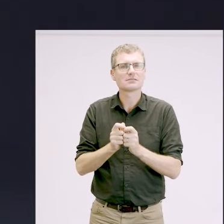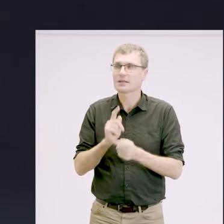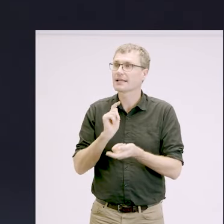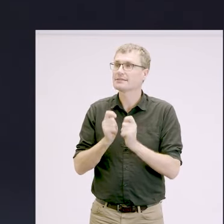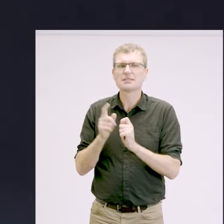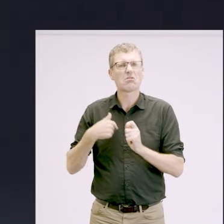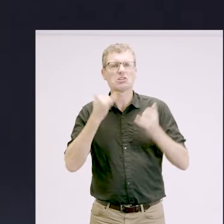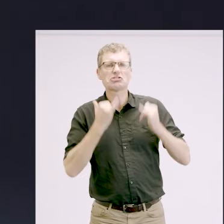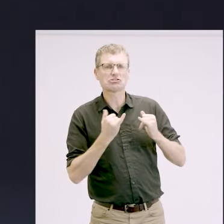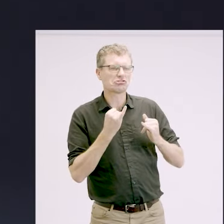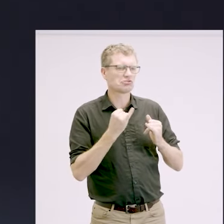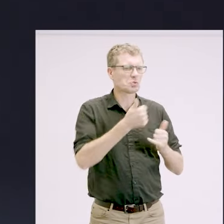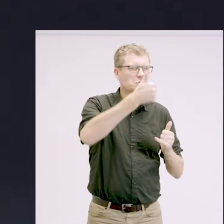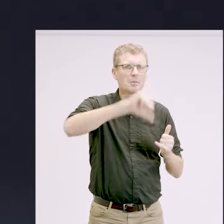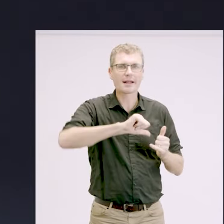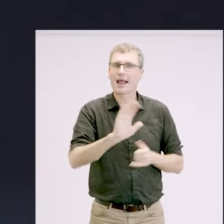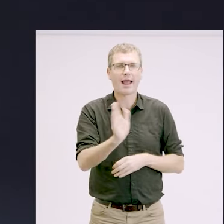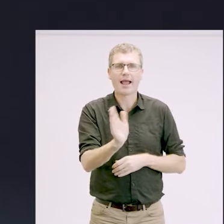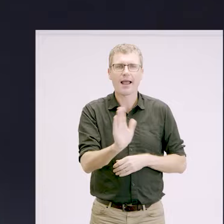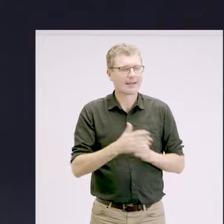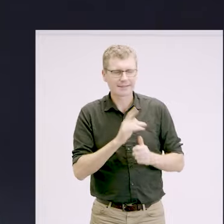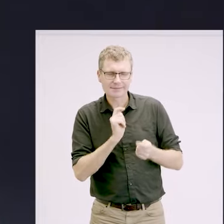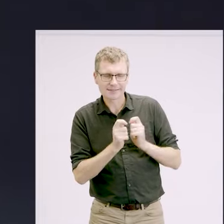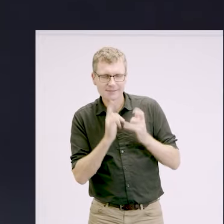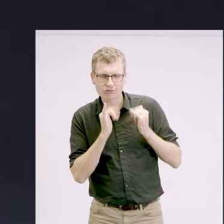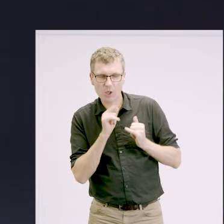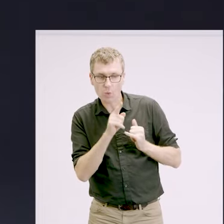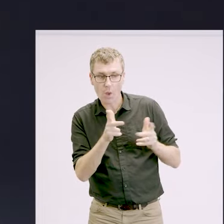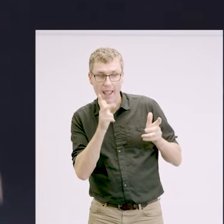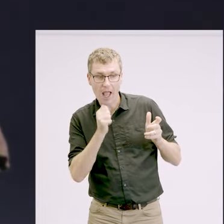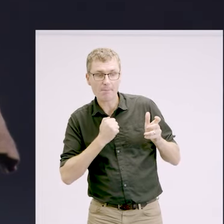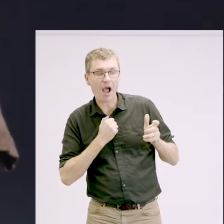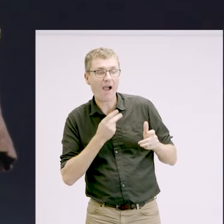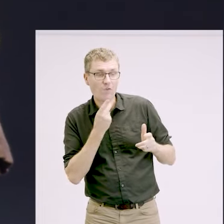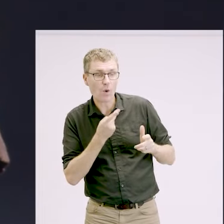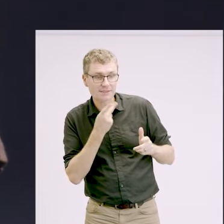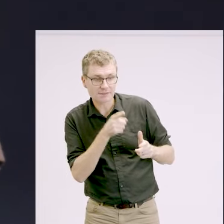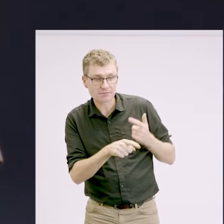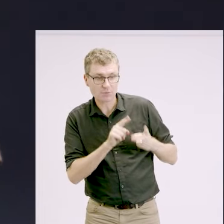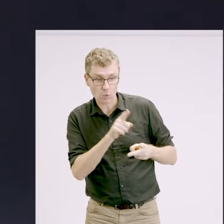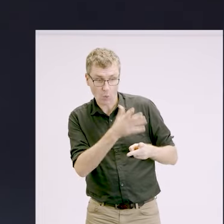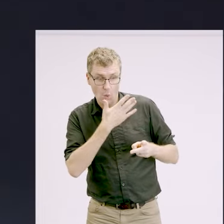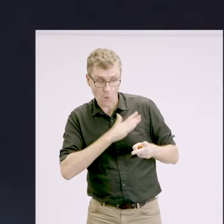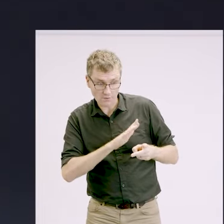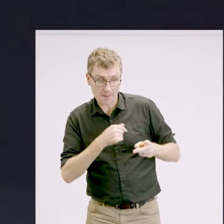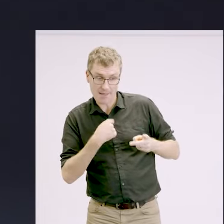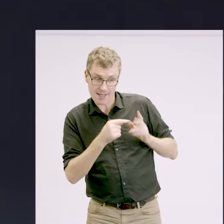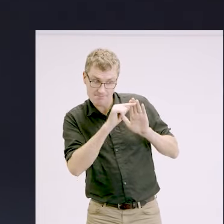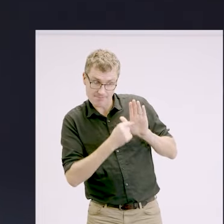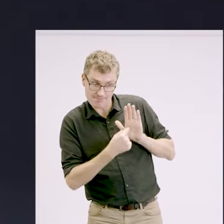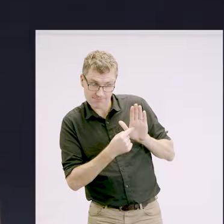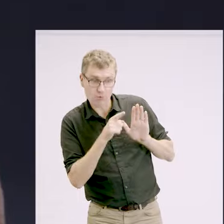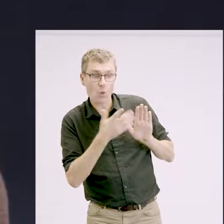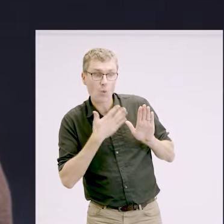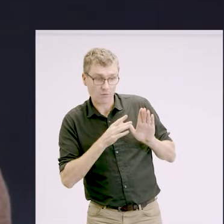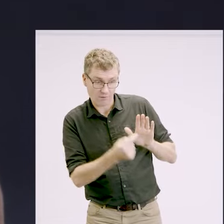tests. Not tests for the sake of judgment, but tests for the sake of, can you hear my voice? Do you want to do the things that I'm